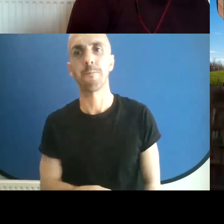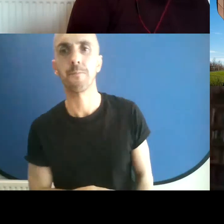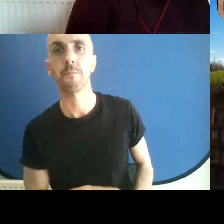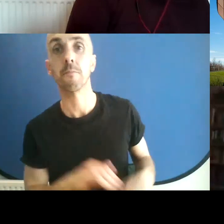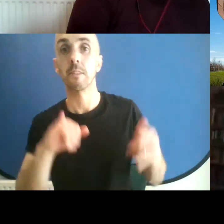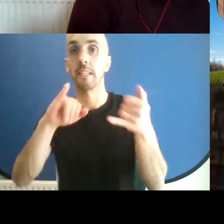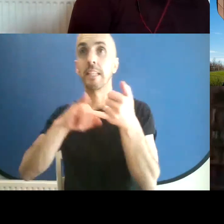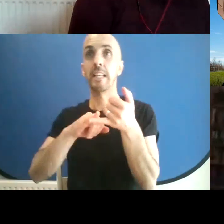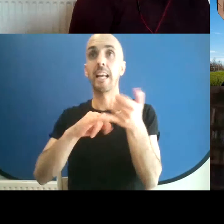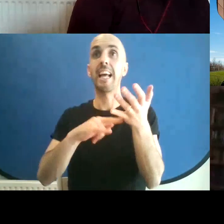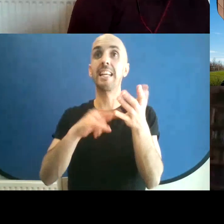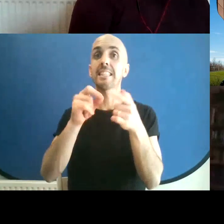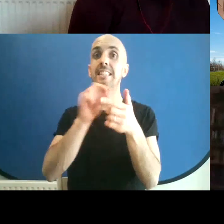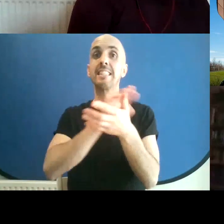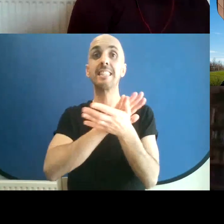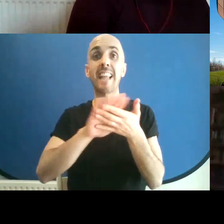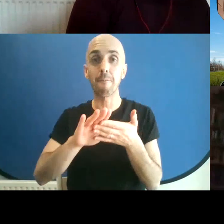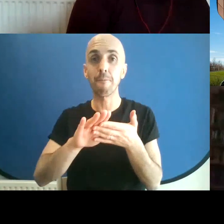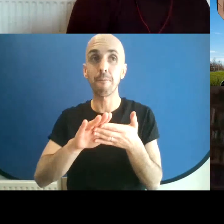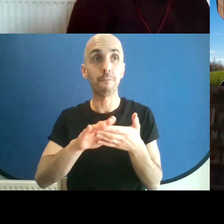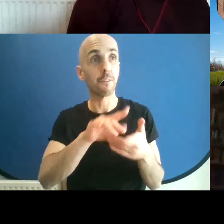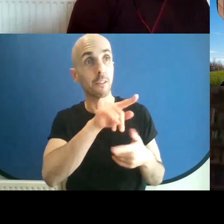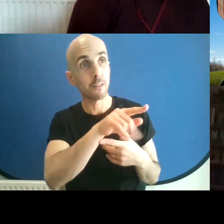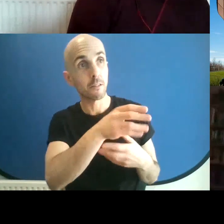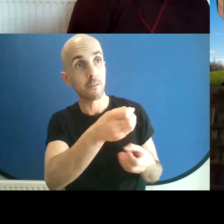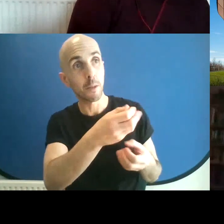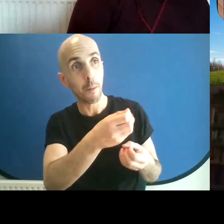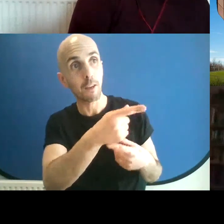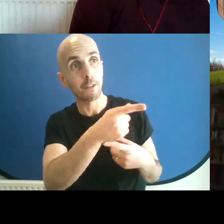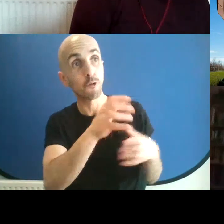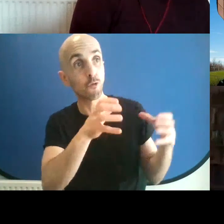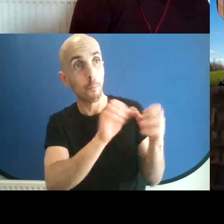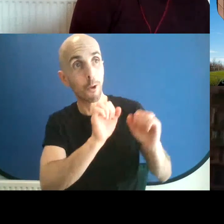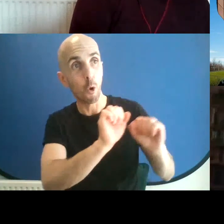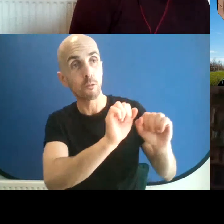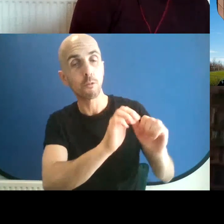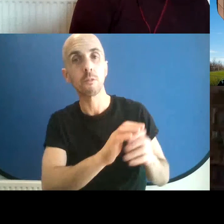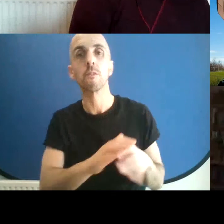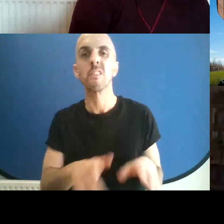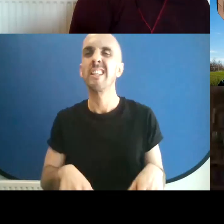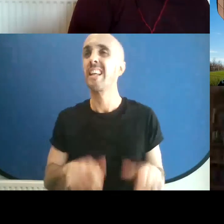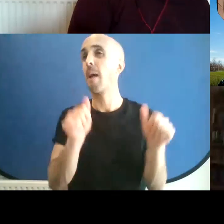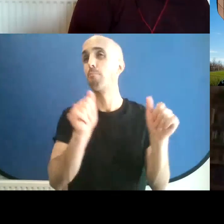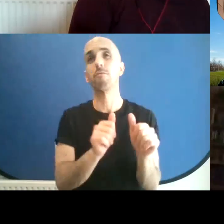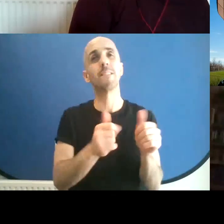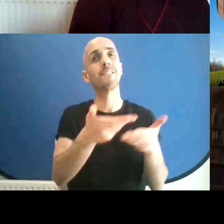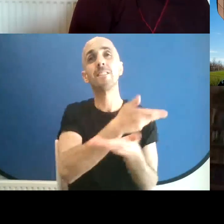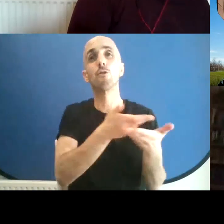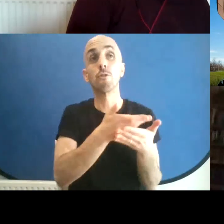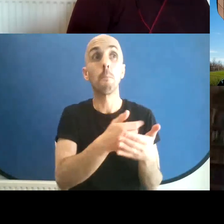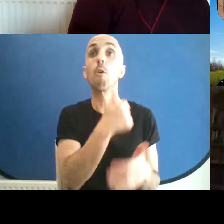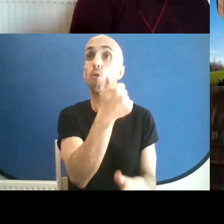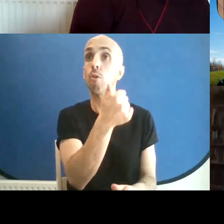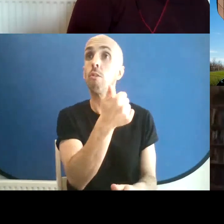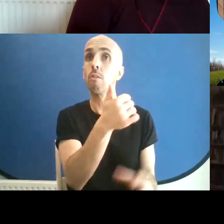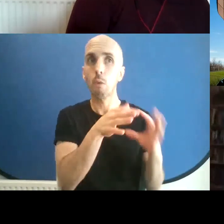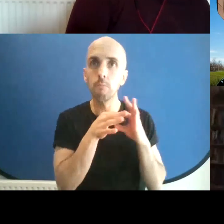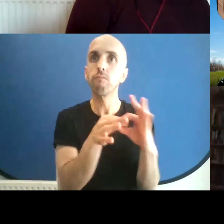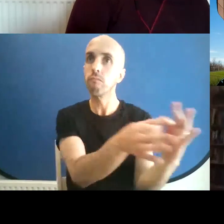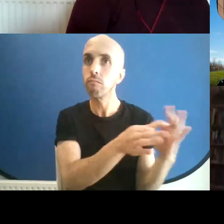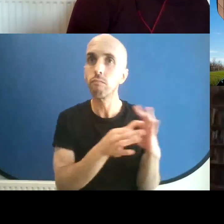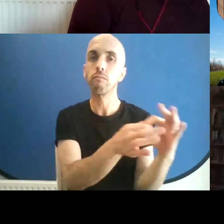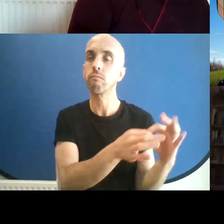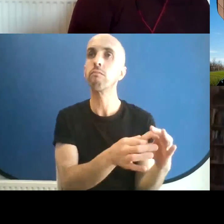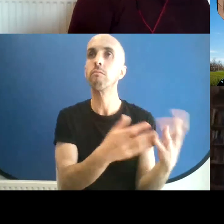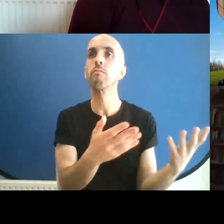your feedback from your group? Thanks, Alison. Obviously, a brief discussion, but again, really engaging. And I think some really